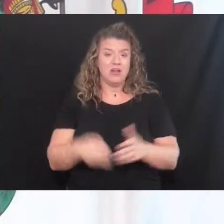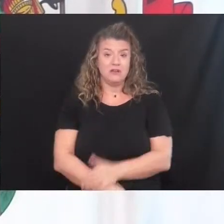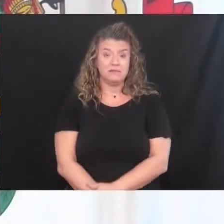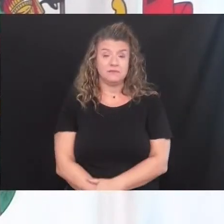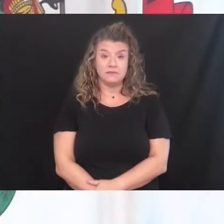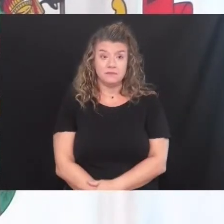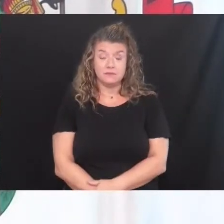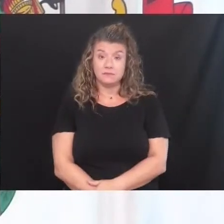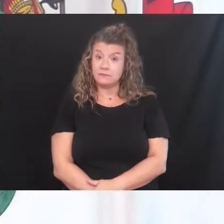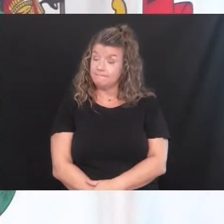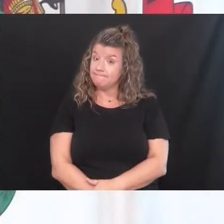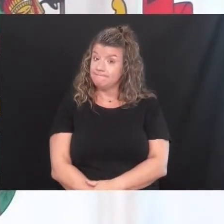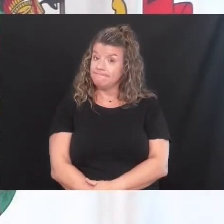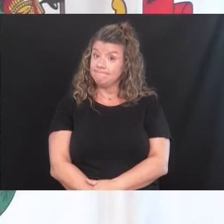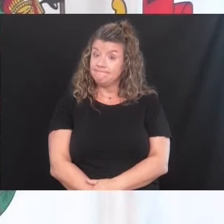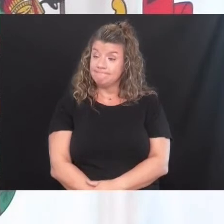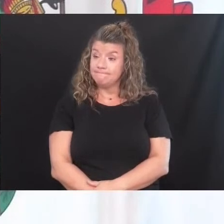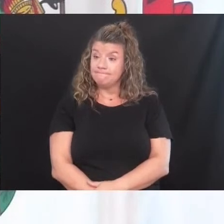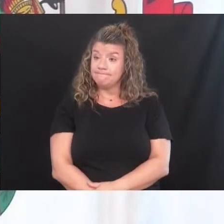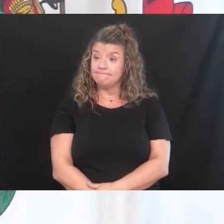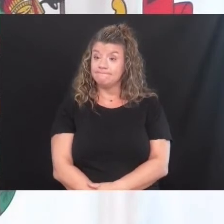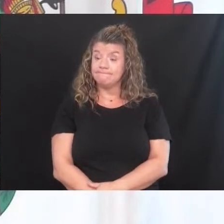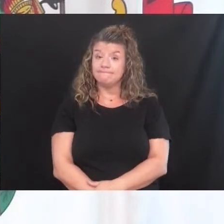Would you have believed